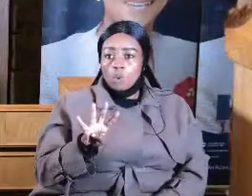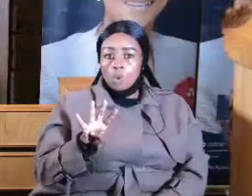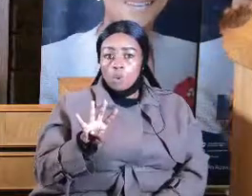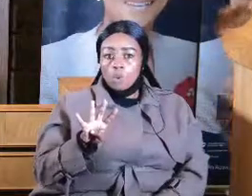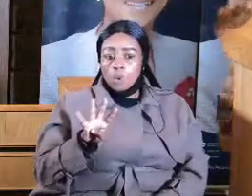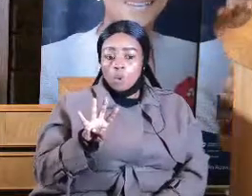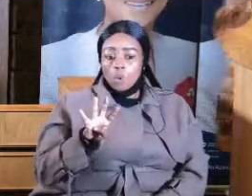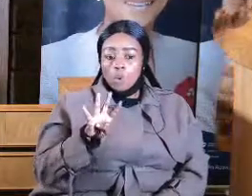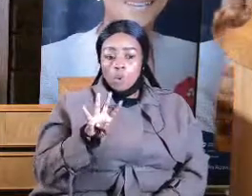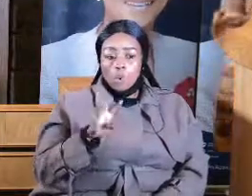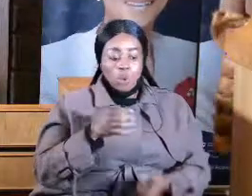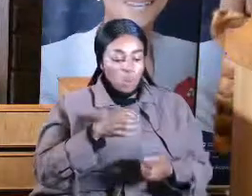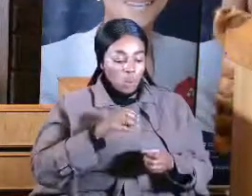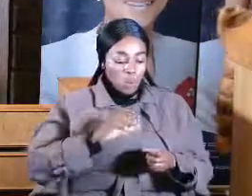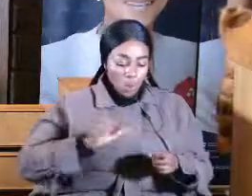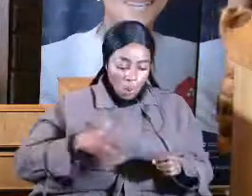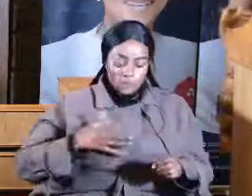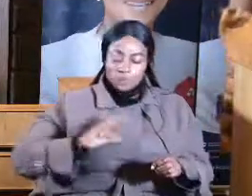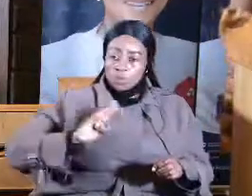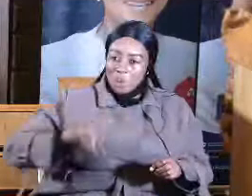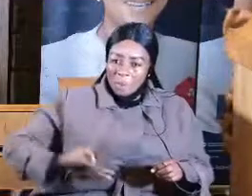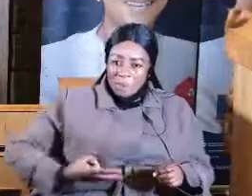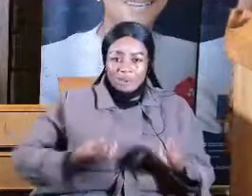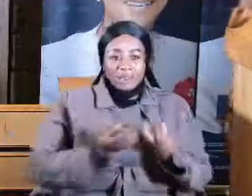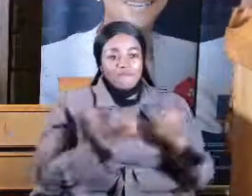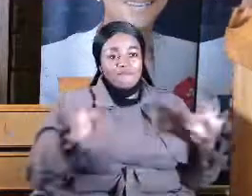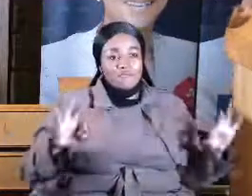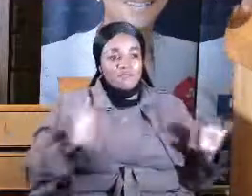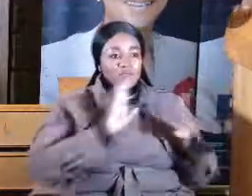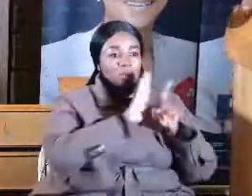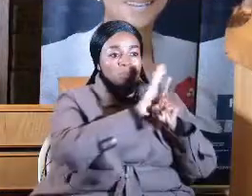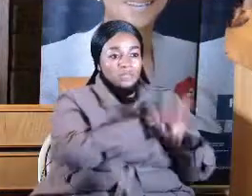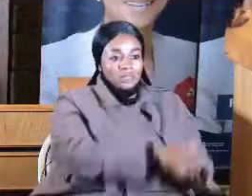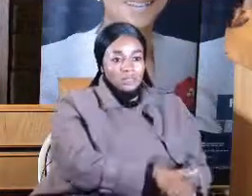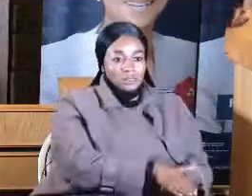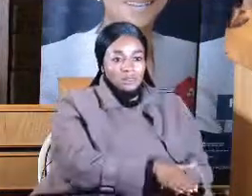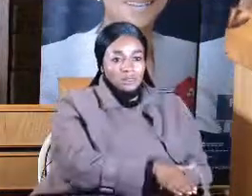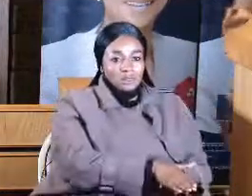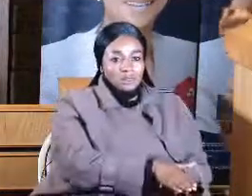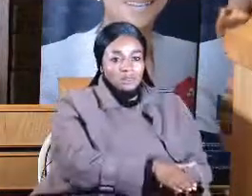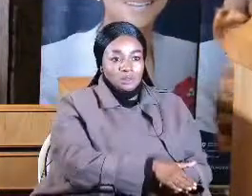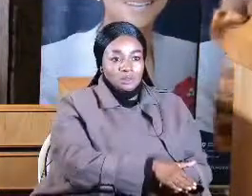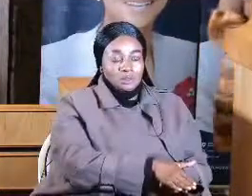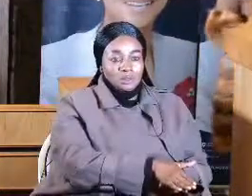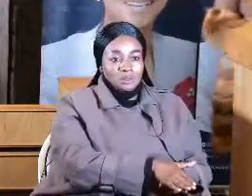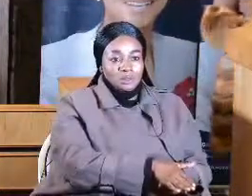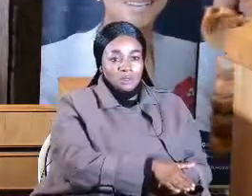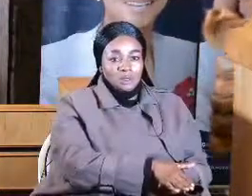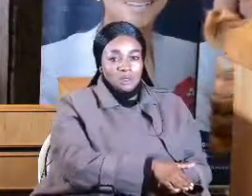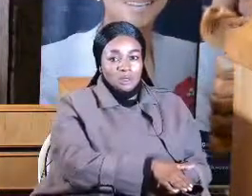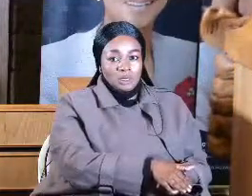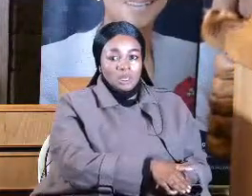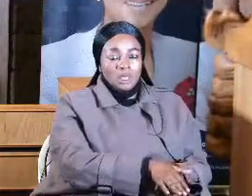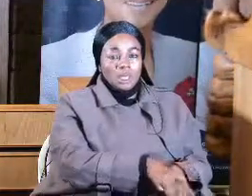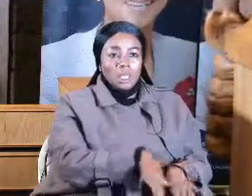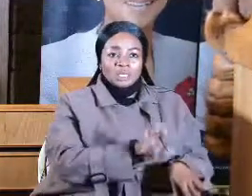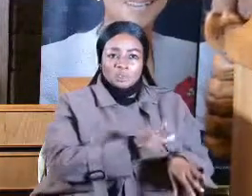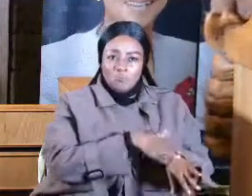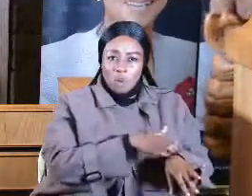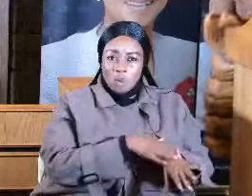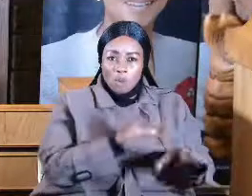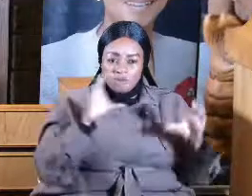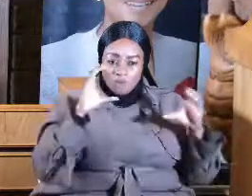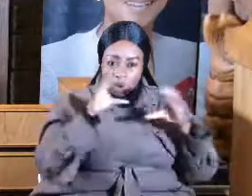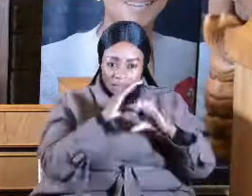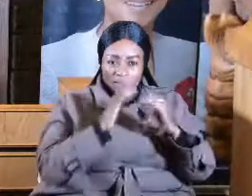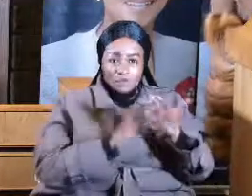where women are free from discrimination and prejudice. It speaks more of women's